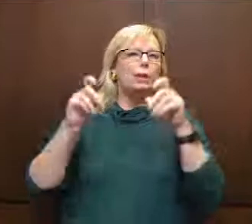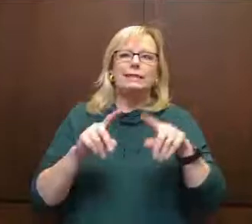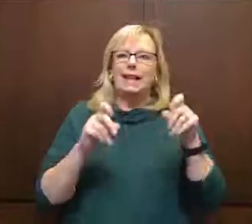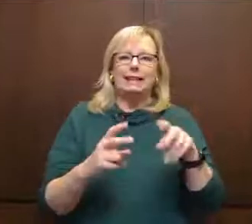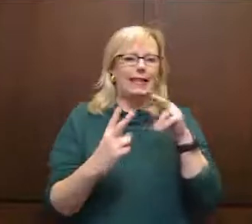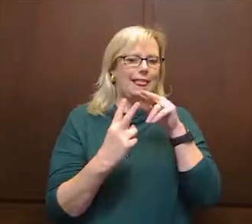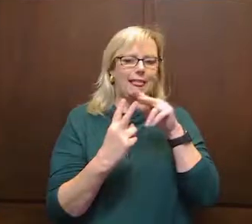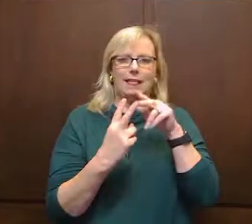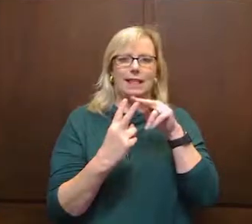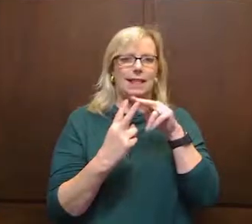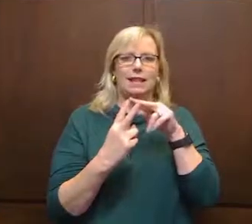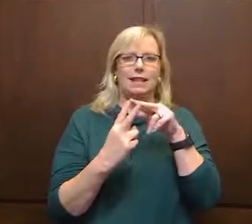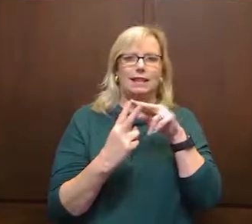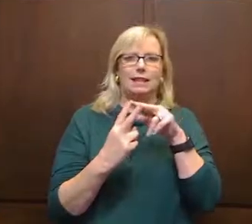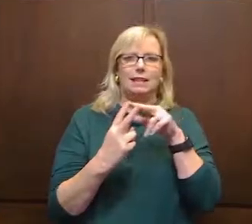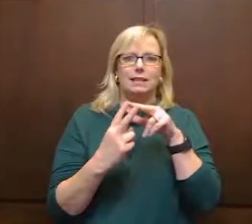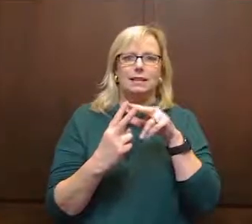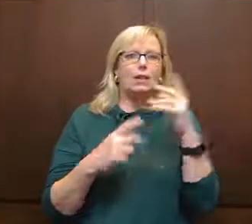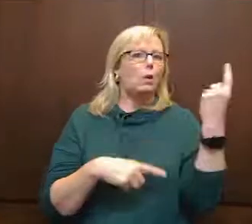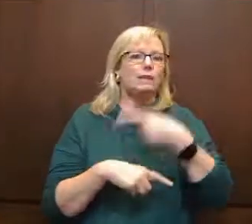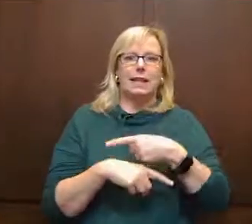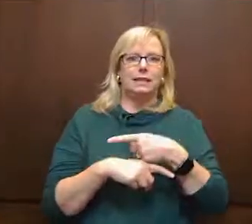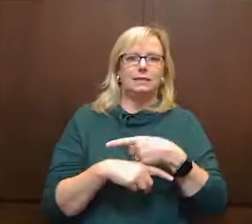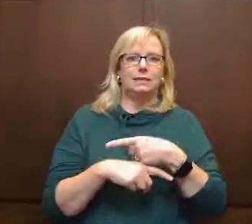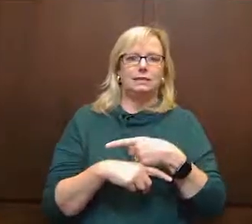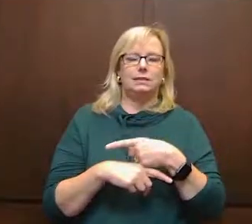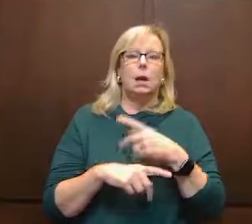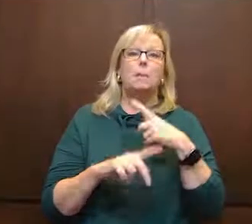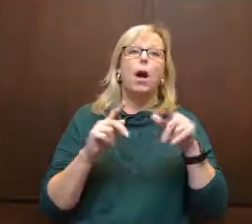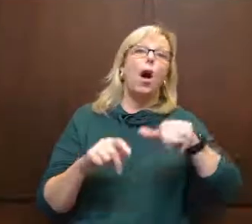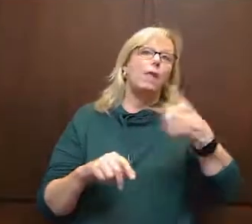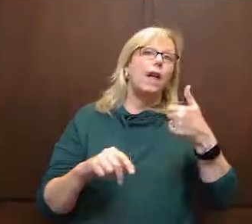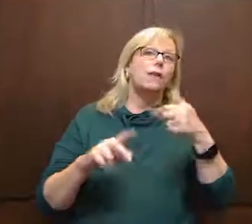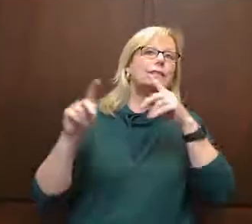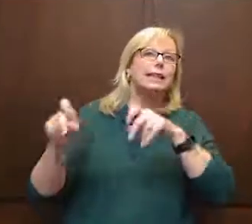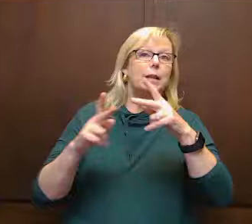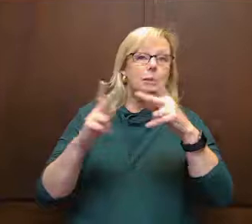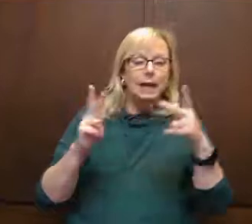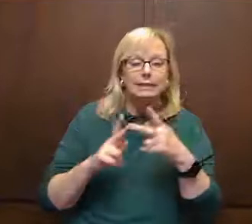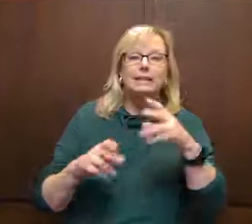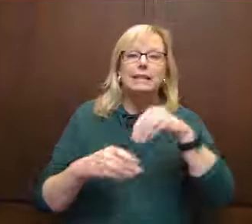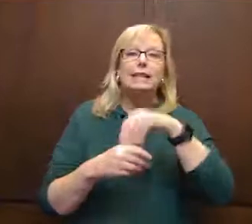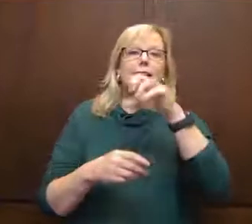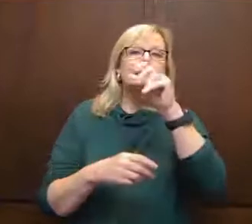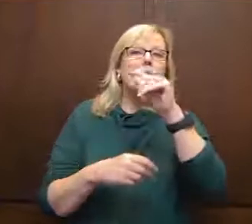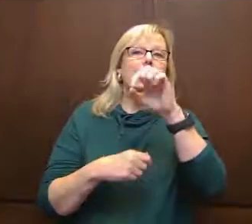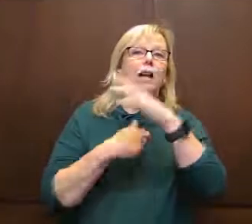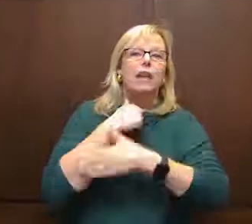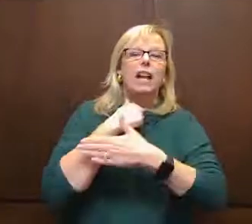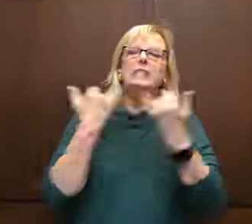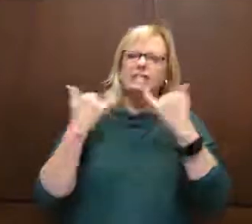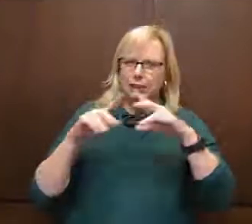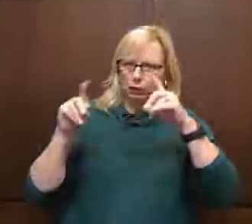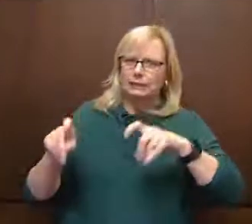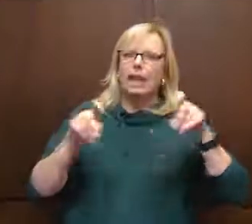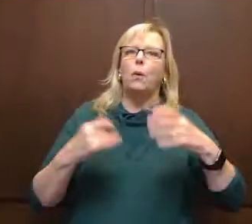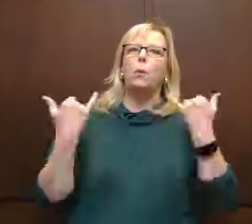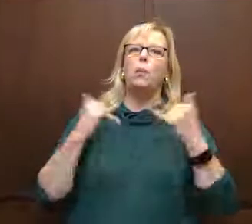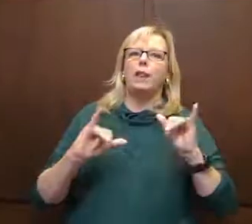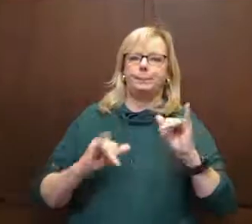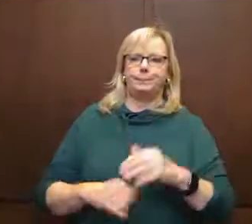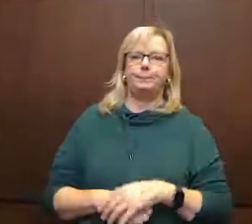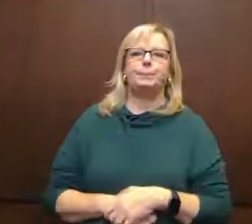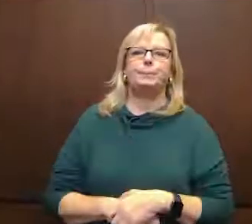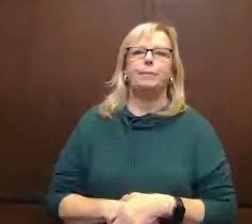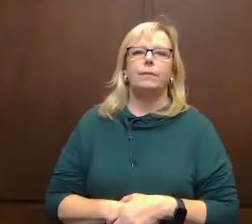either one of those days at that location, but all of the remaining locations in St. Clair County will still be up and running.